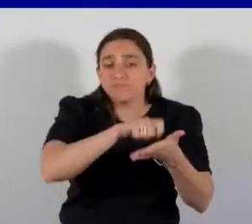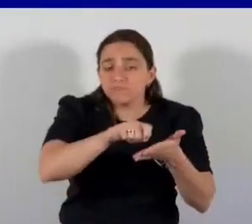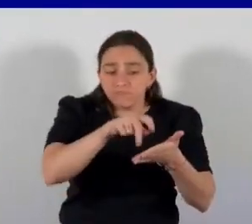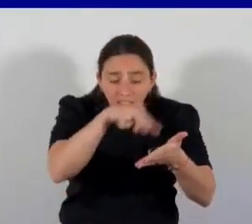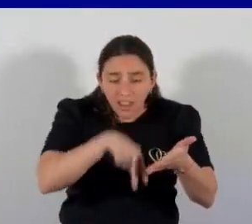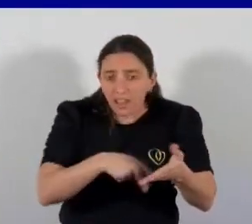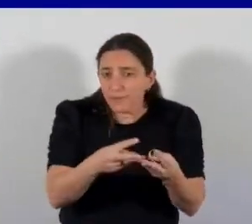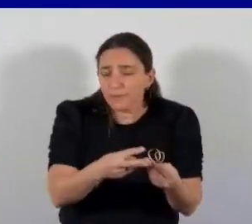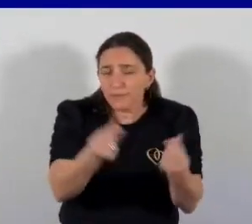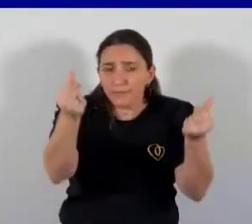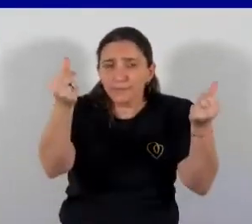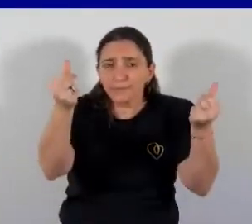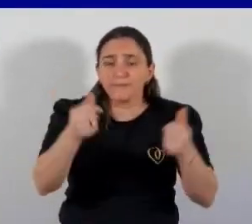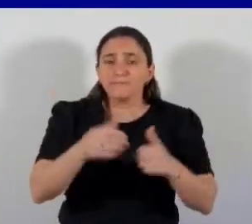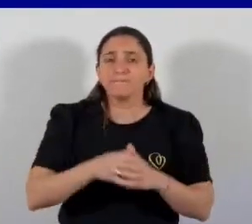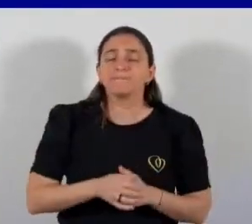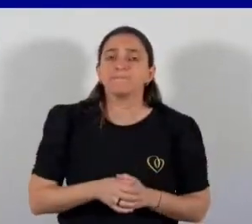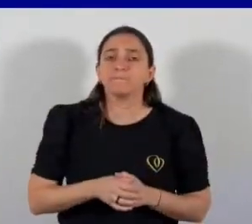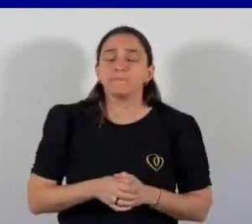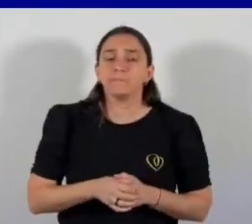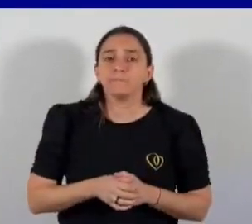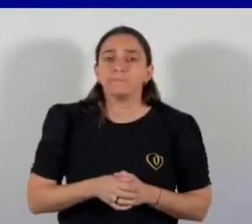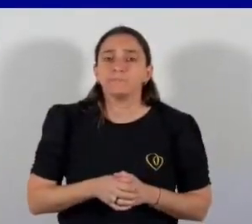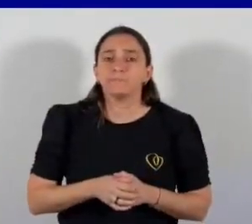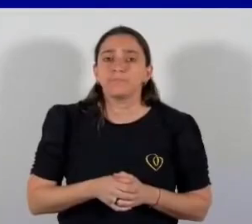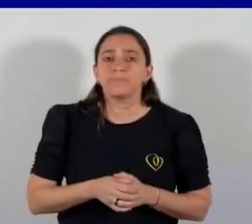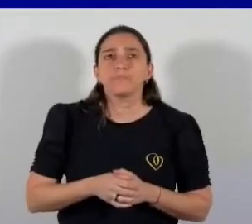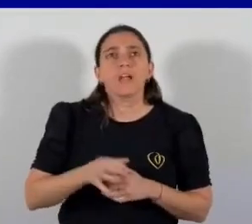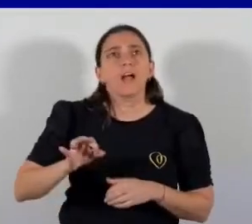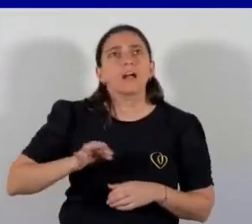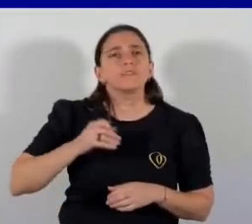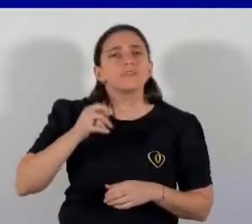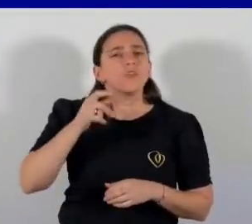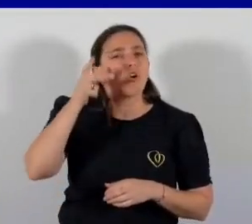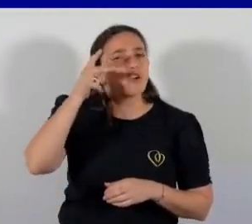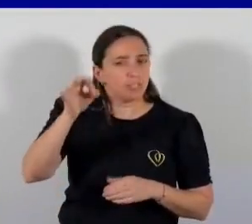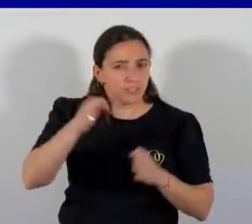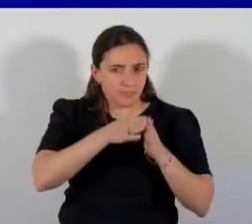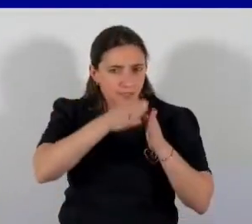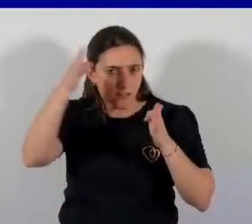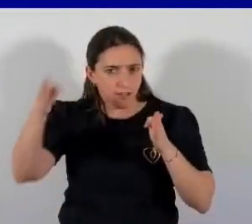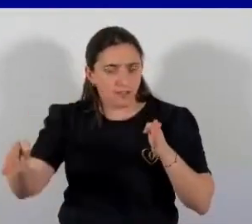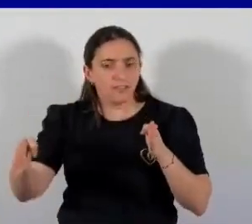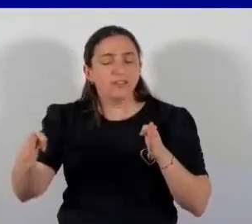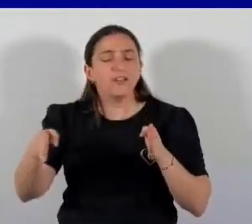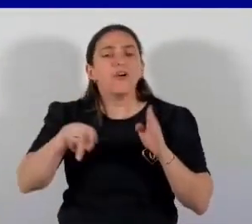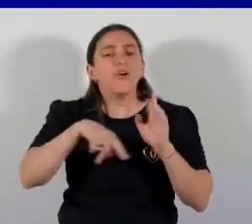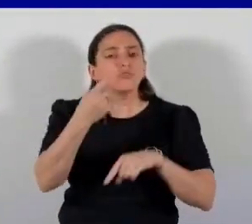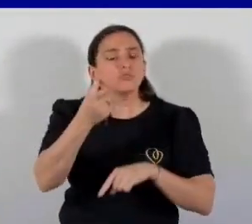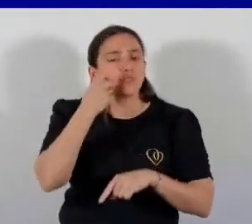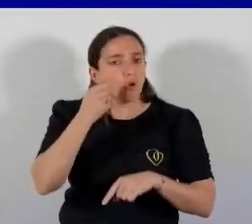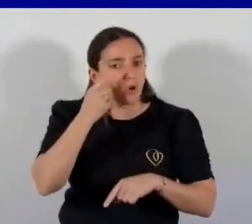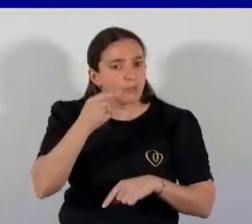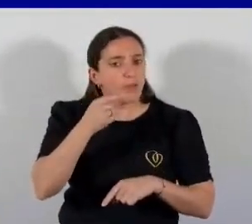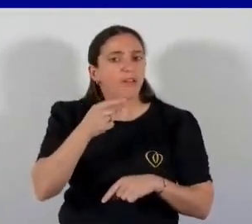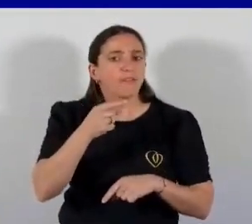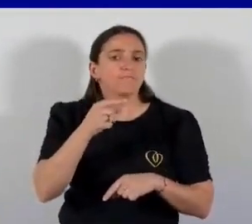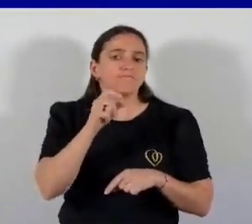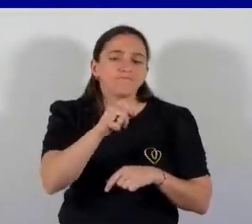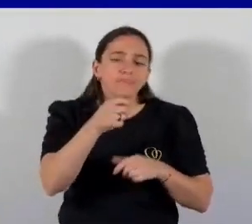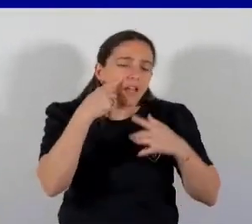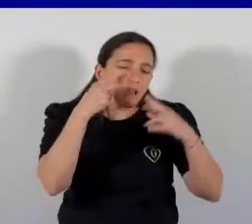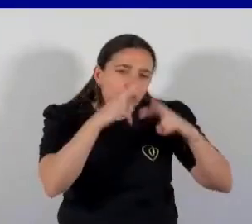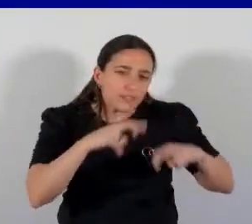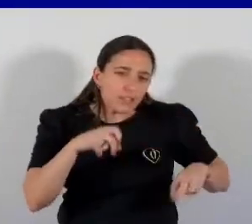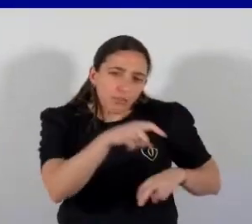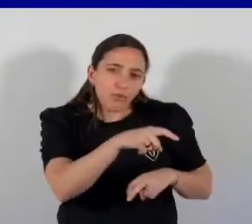disappearing. Y And in the 80s, with the doctoral thesis of Paul Römer, Paul Romer, que